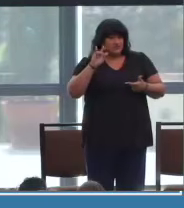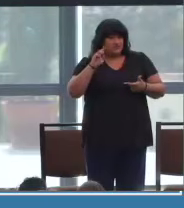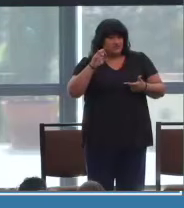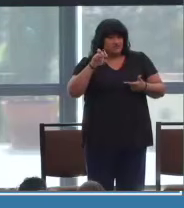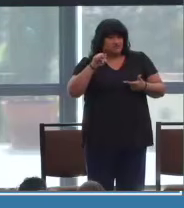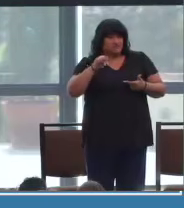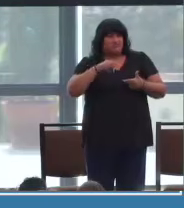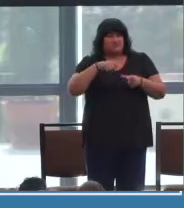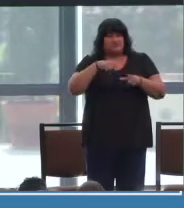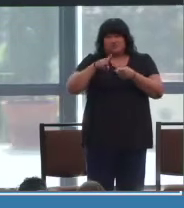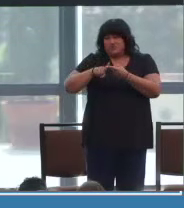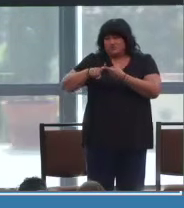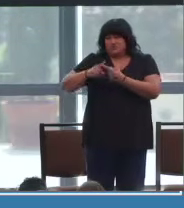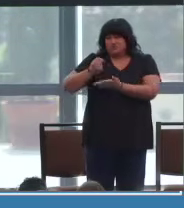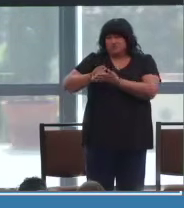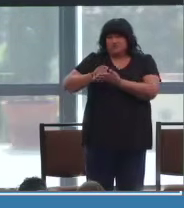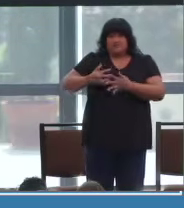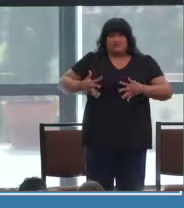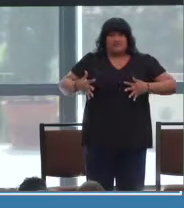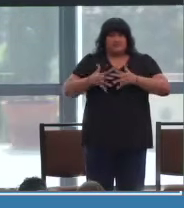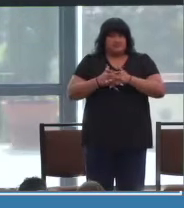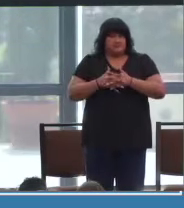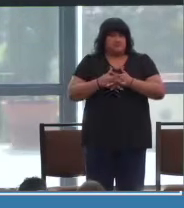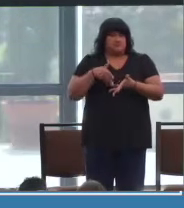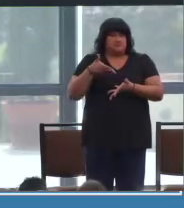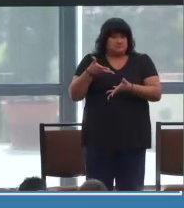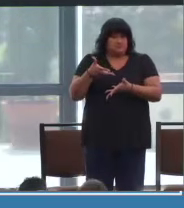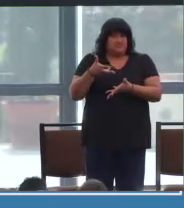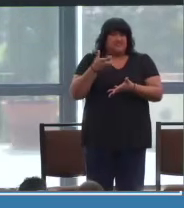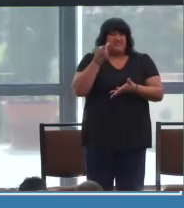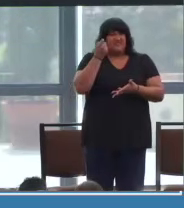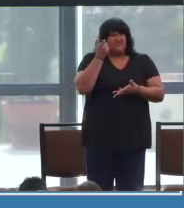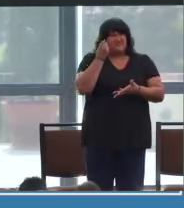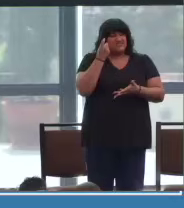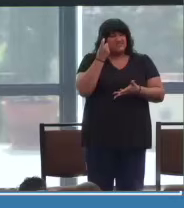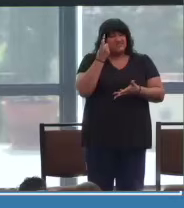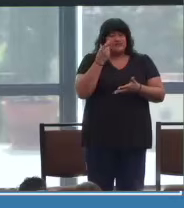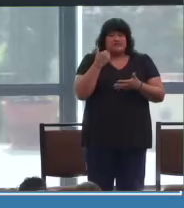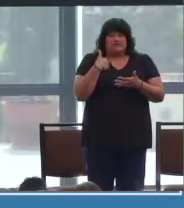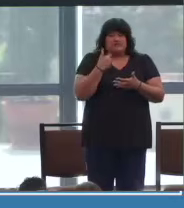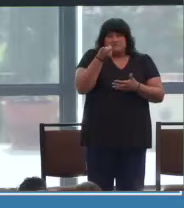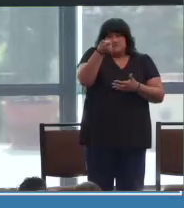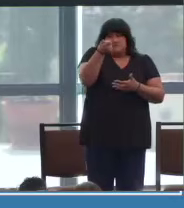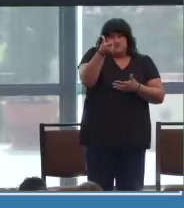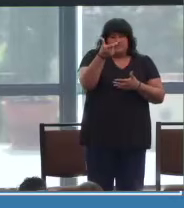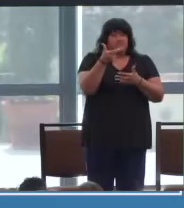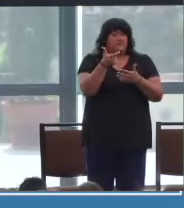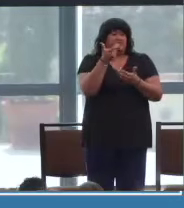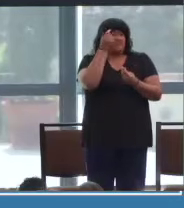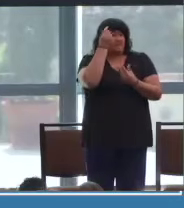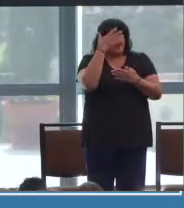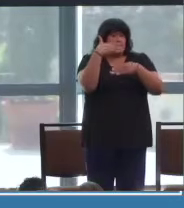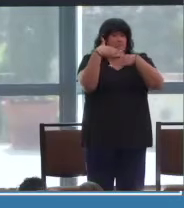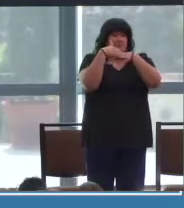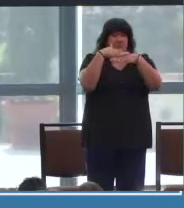will take a step back and say that there's very little data that's been actually studied in lupus patients. We'll kind of talk